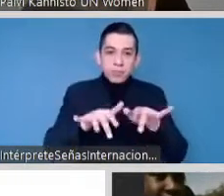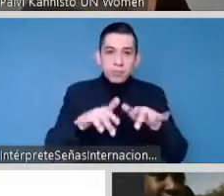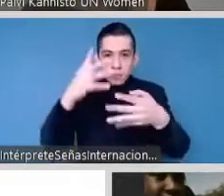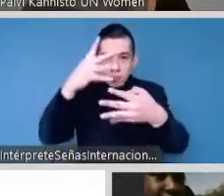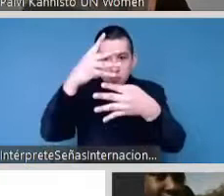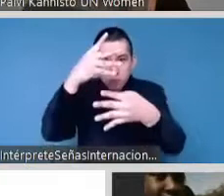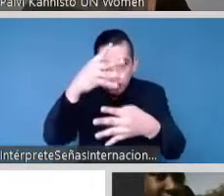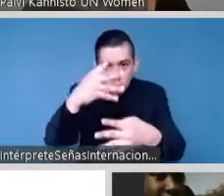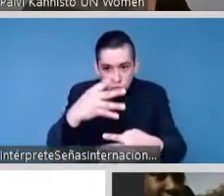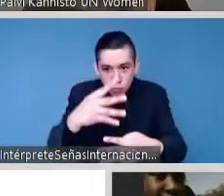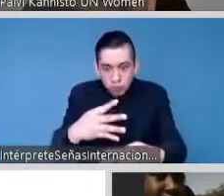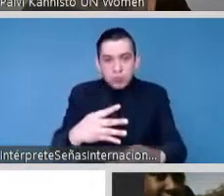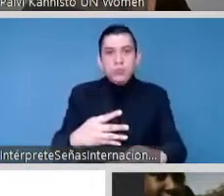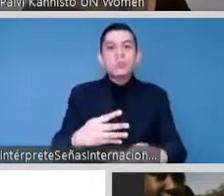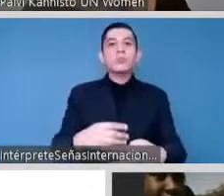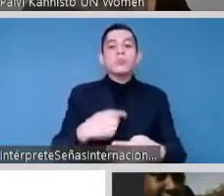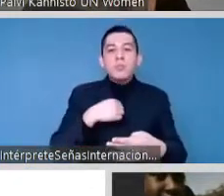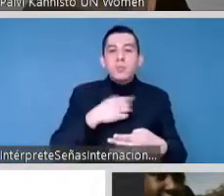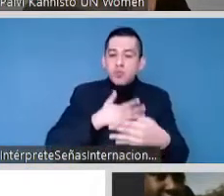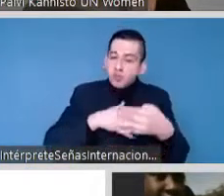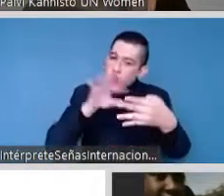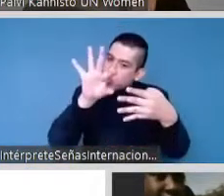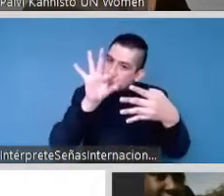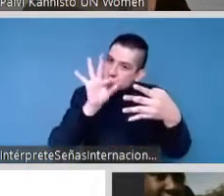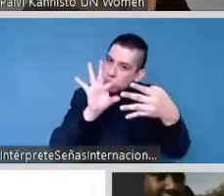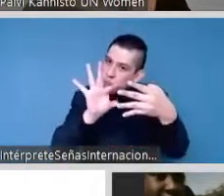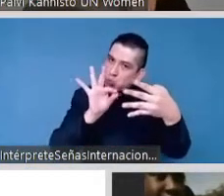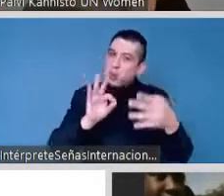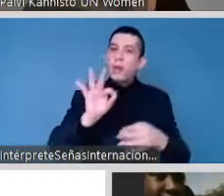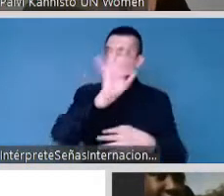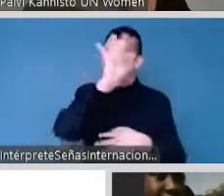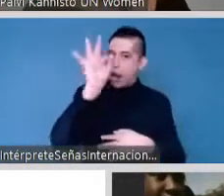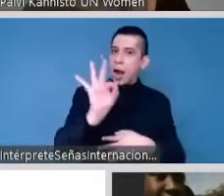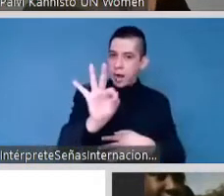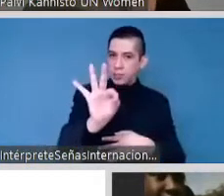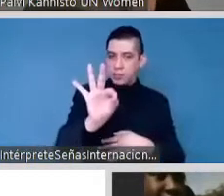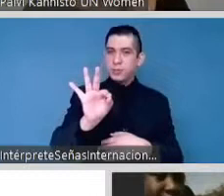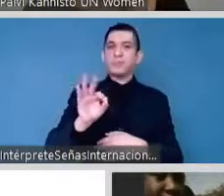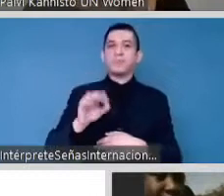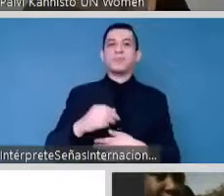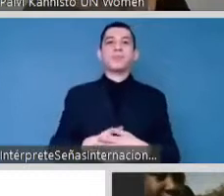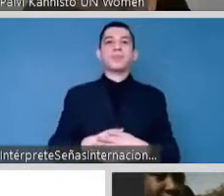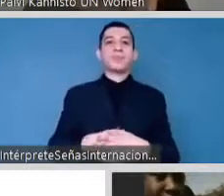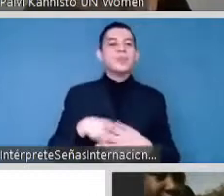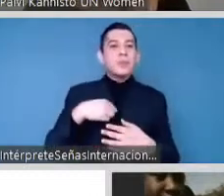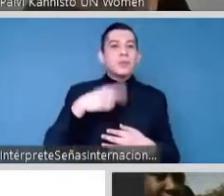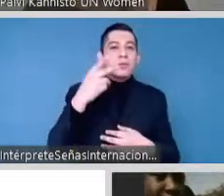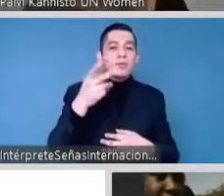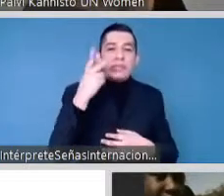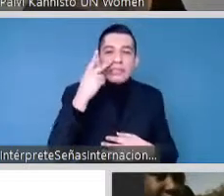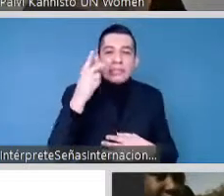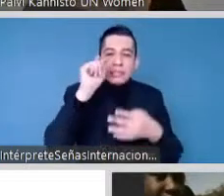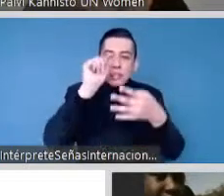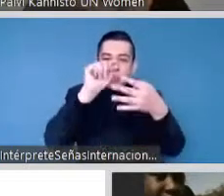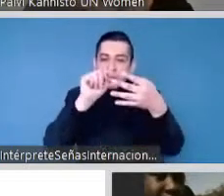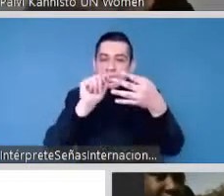What are the red threats? So I'm going to put up one question, and please let's try to keep the answers